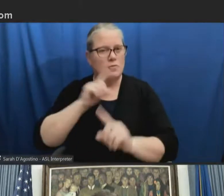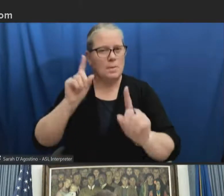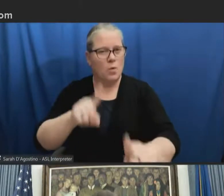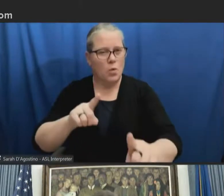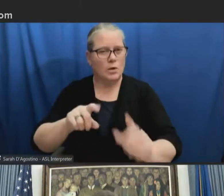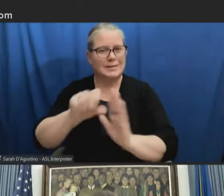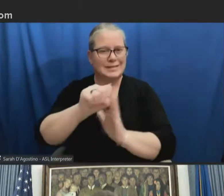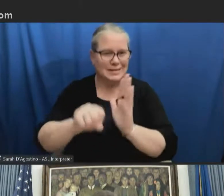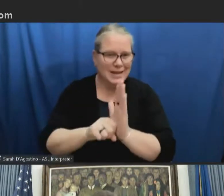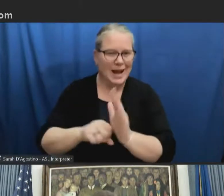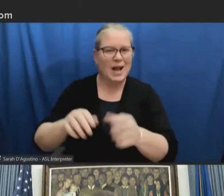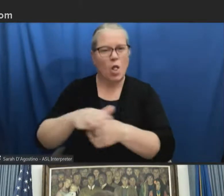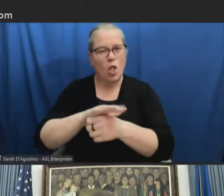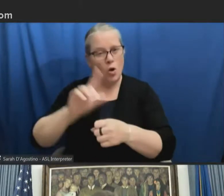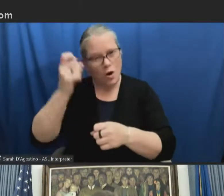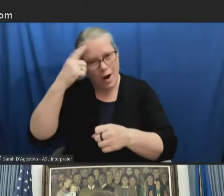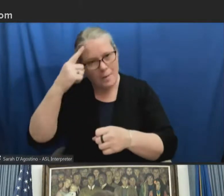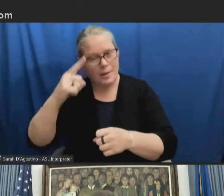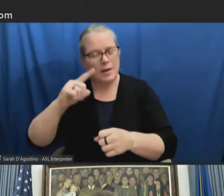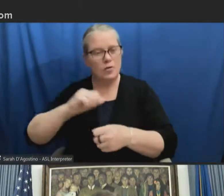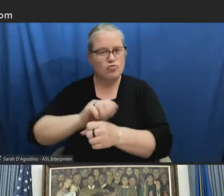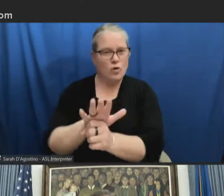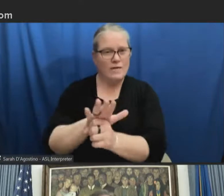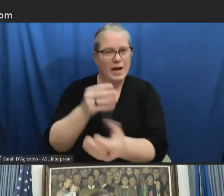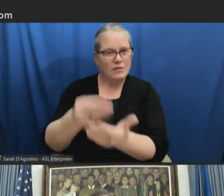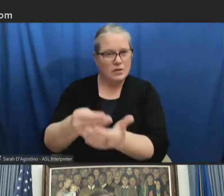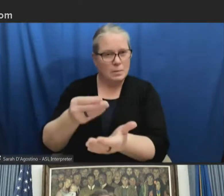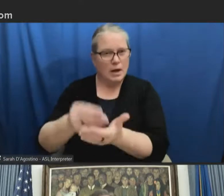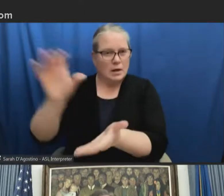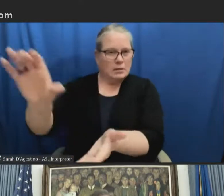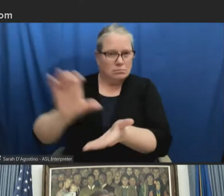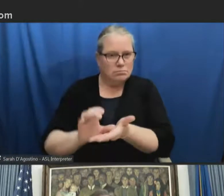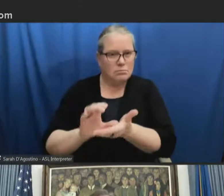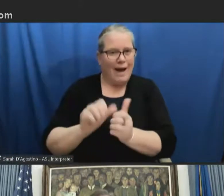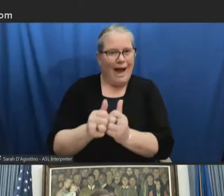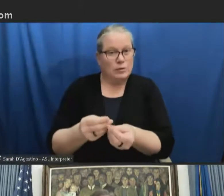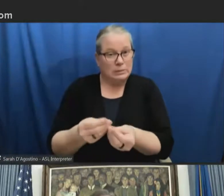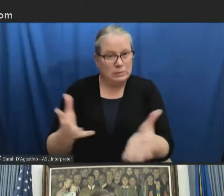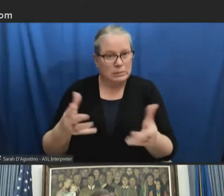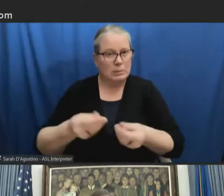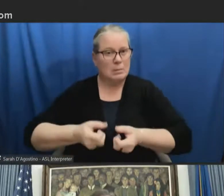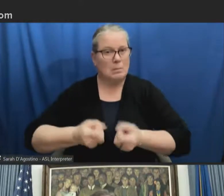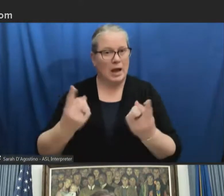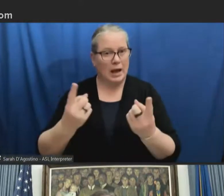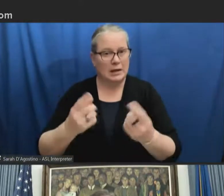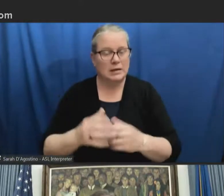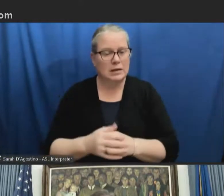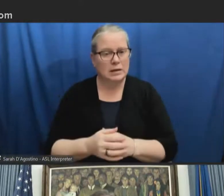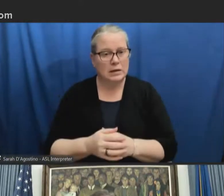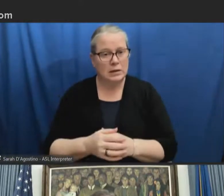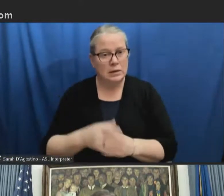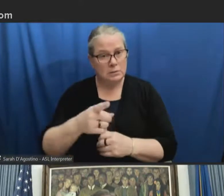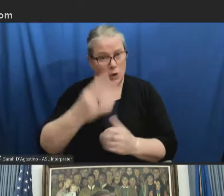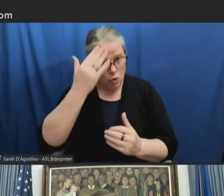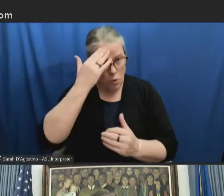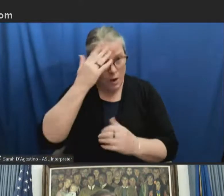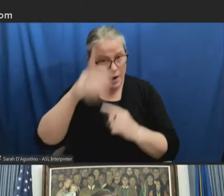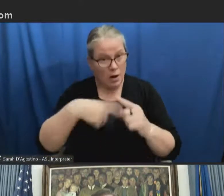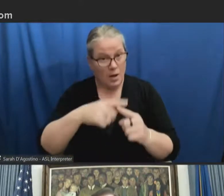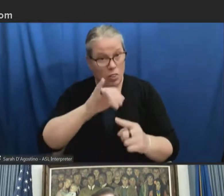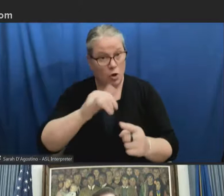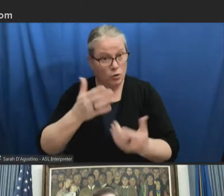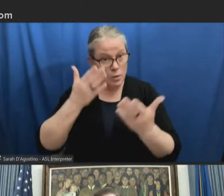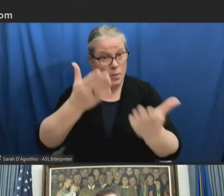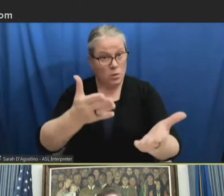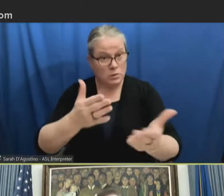are spending coronavirus relief and infrastructure funding. Don't know if you were briefed or aware of those proposals, and I was